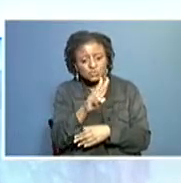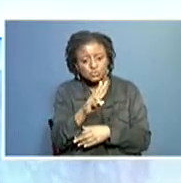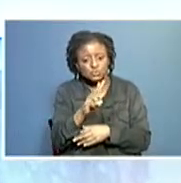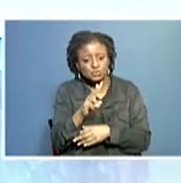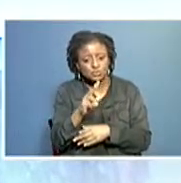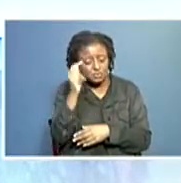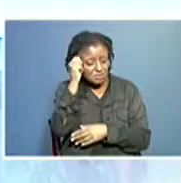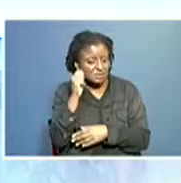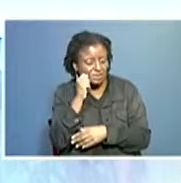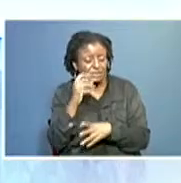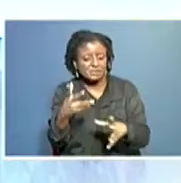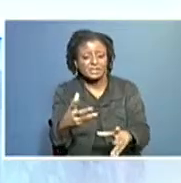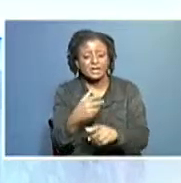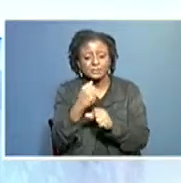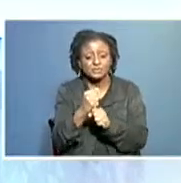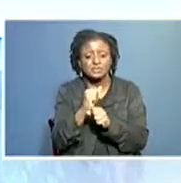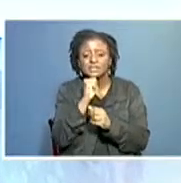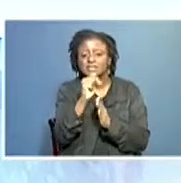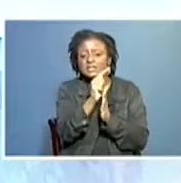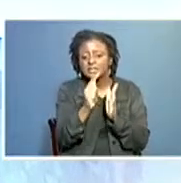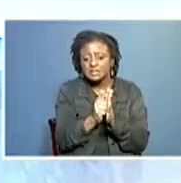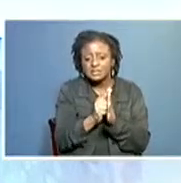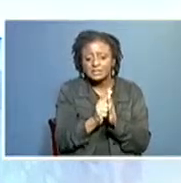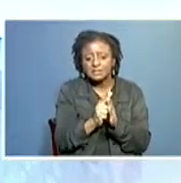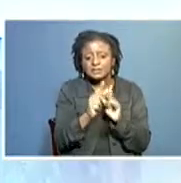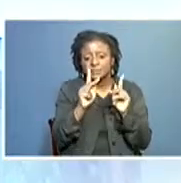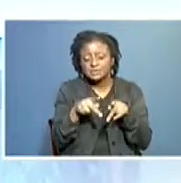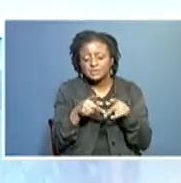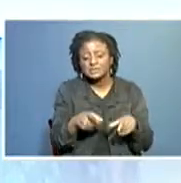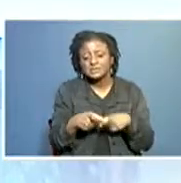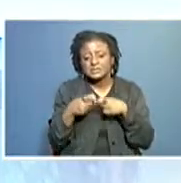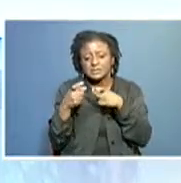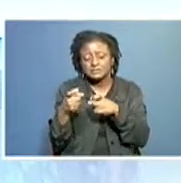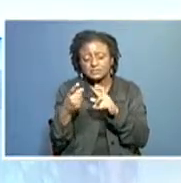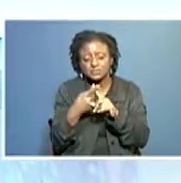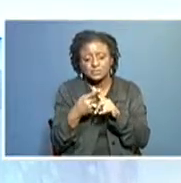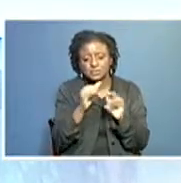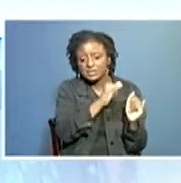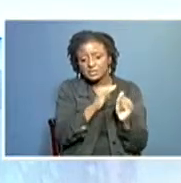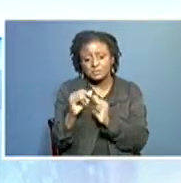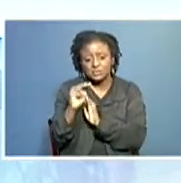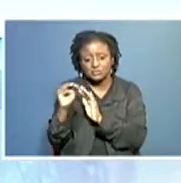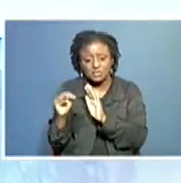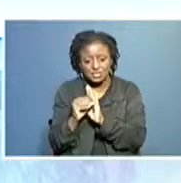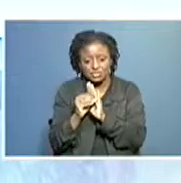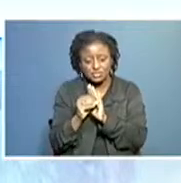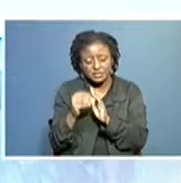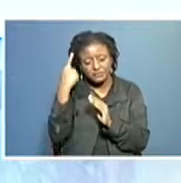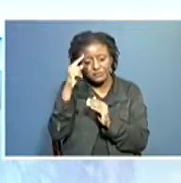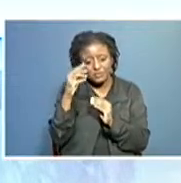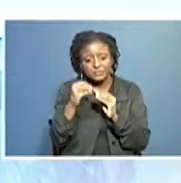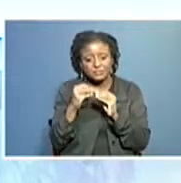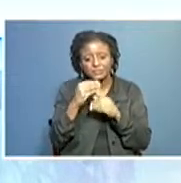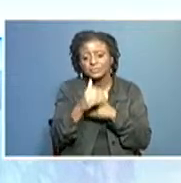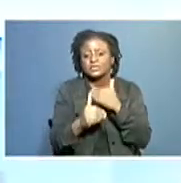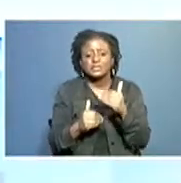being captured. The illegal immigrants have since been handed over to immigration officers for further processing.